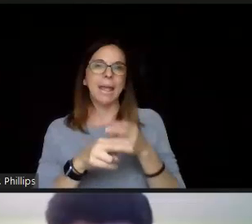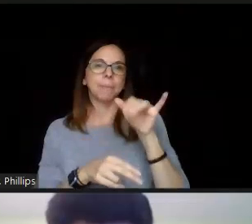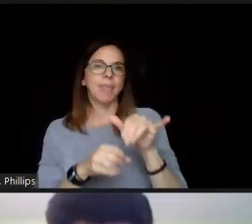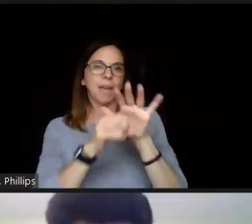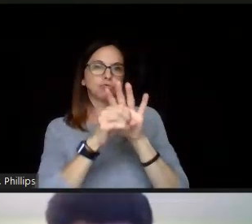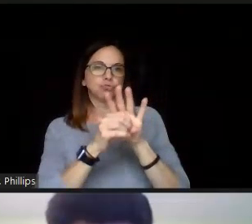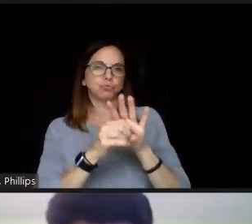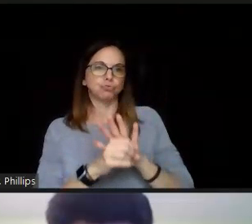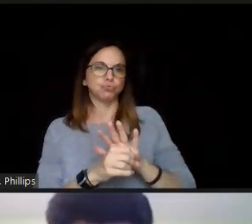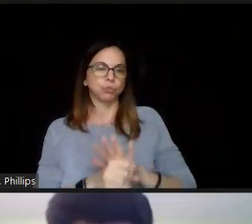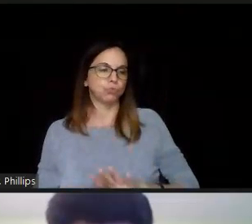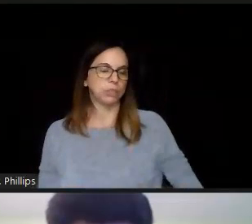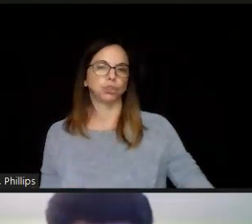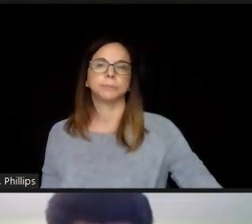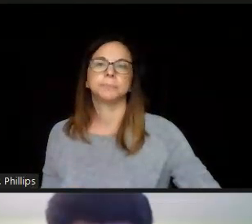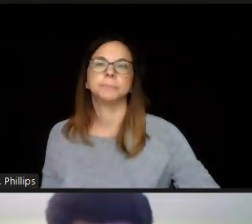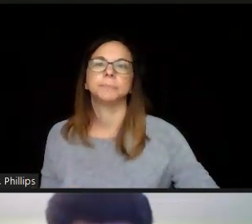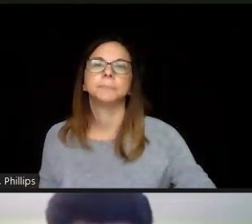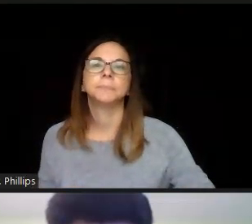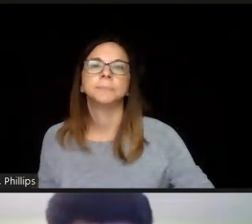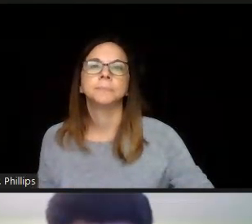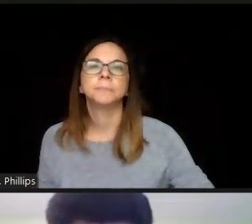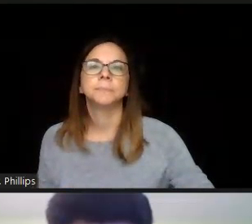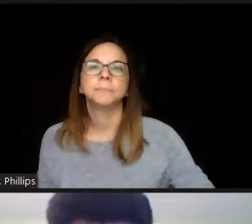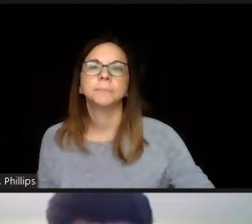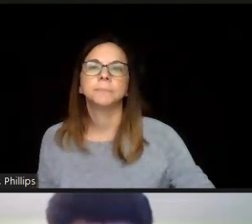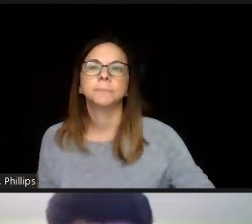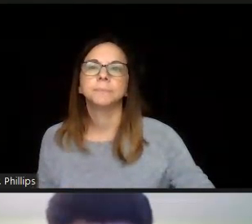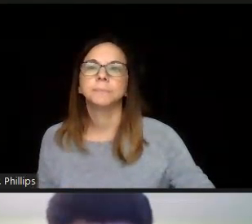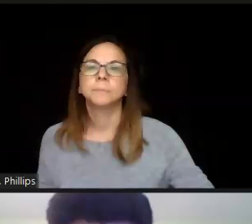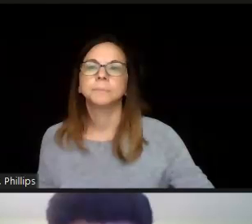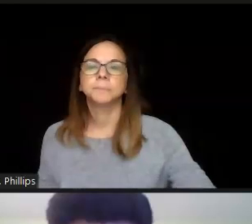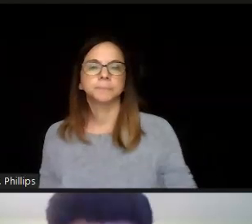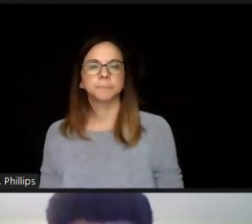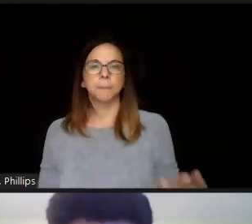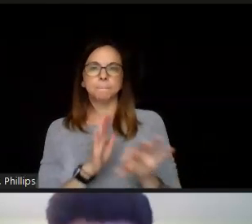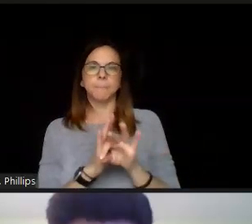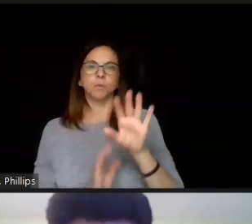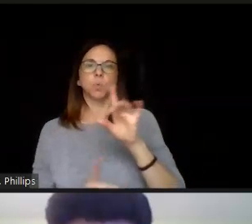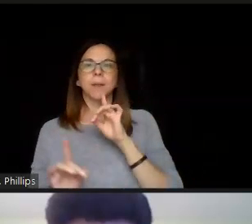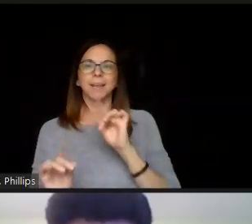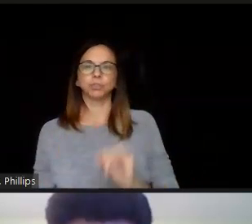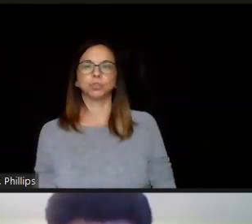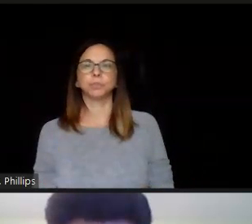Region. So take a look at the question and then choose your answer.